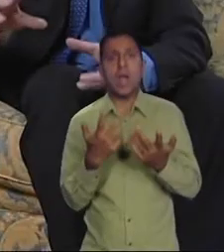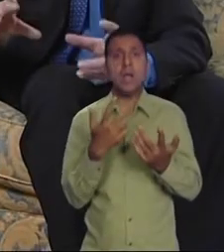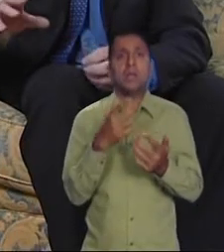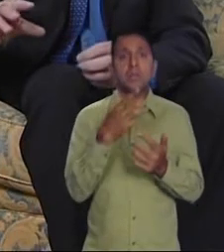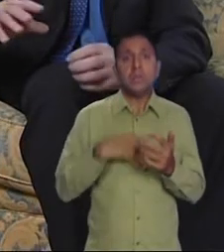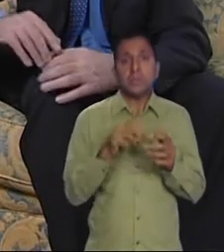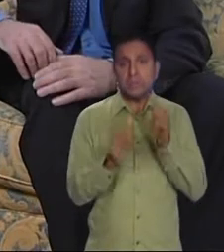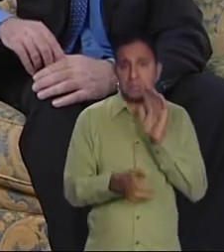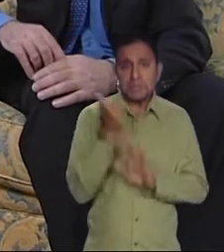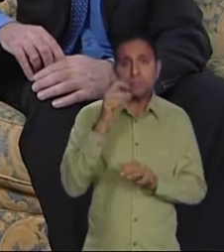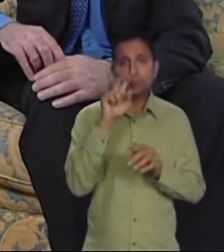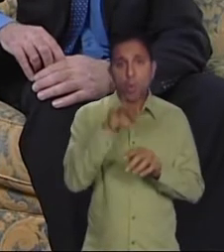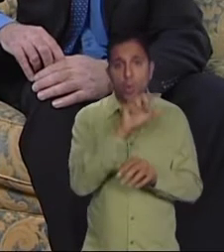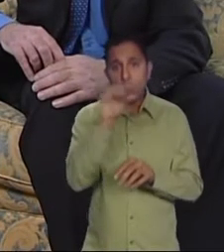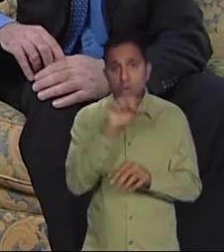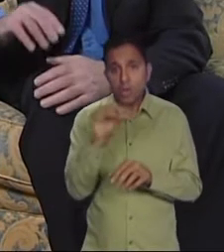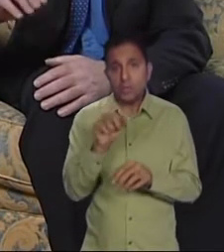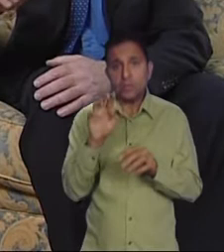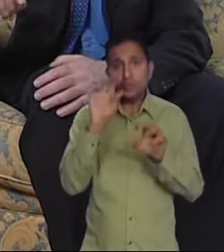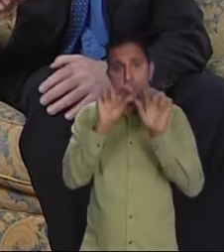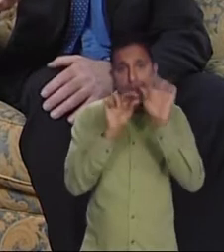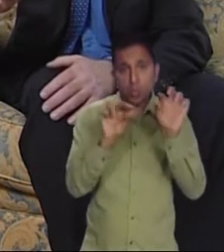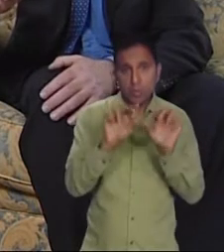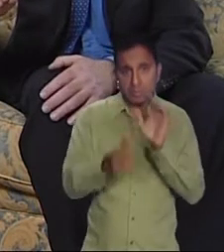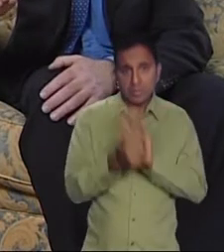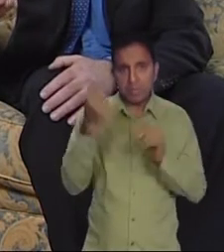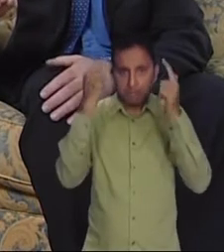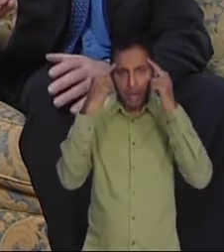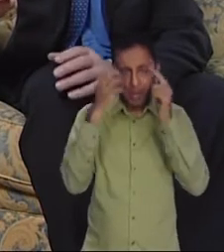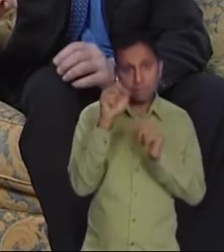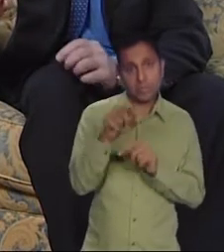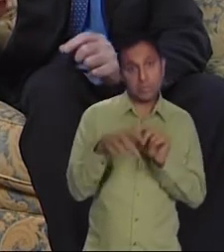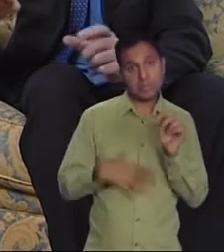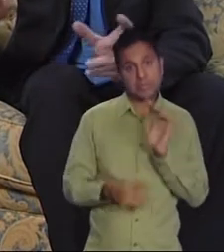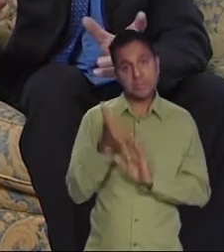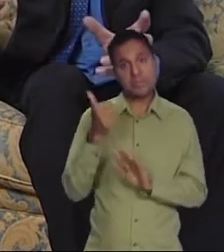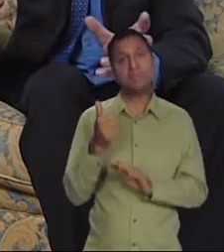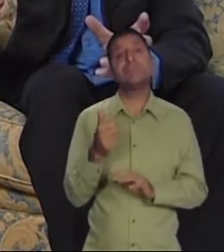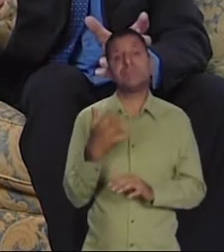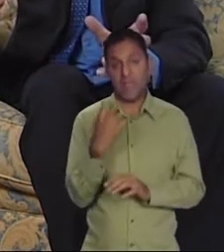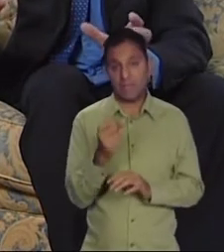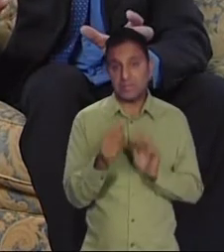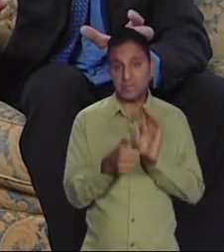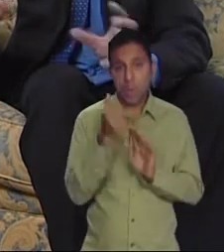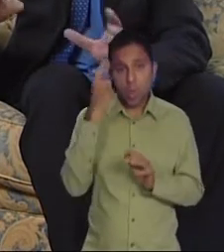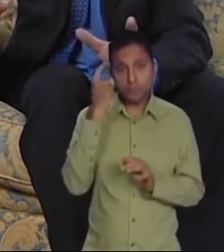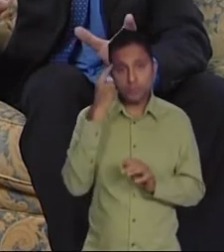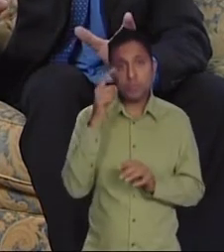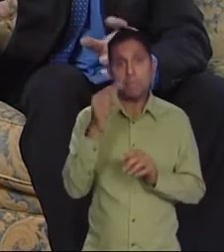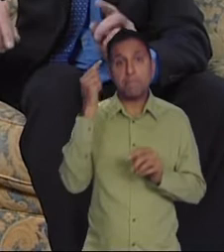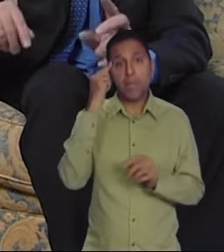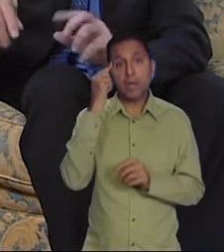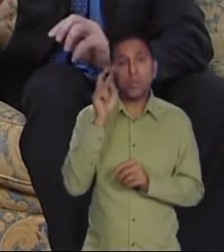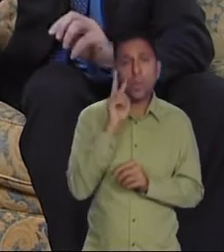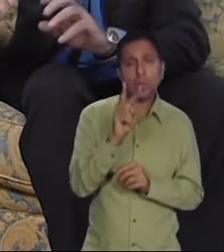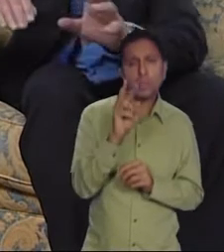that sort of mind that you've got to have. You've got to have this mind where you're looking at various things and you can't see the whole